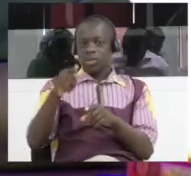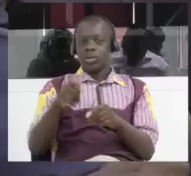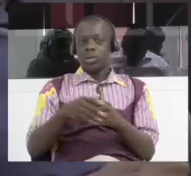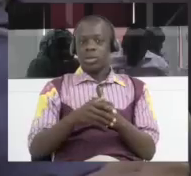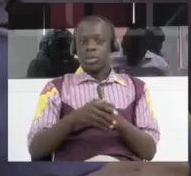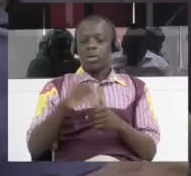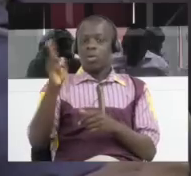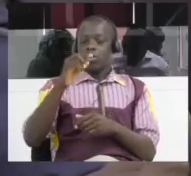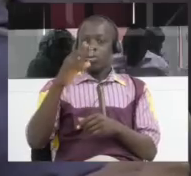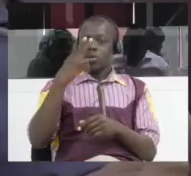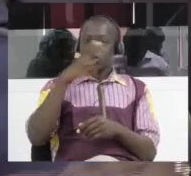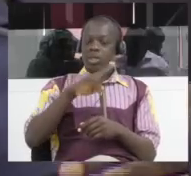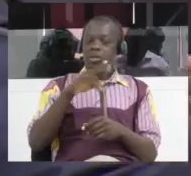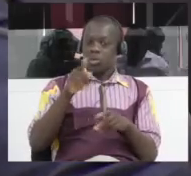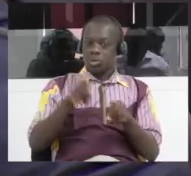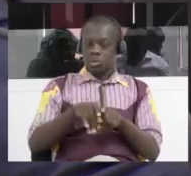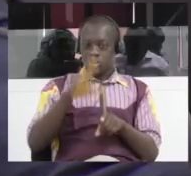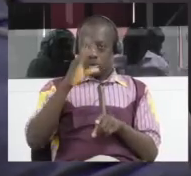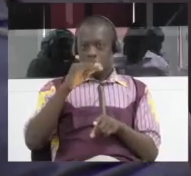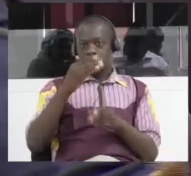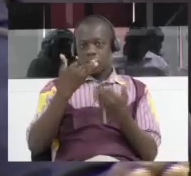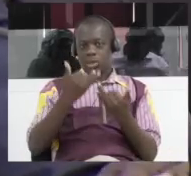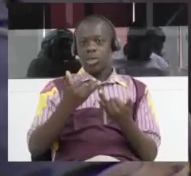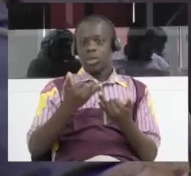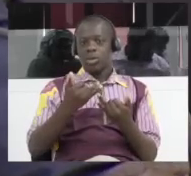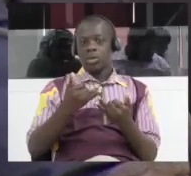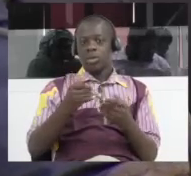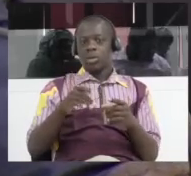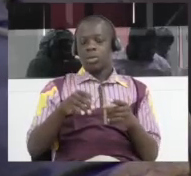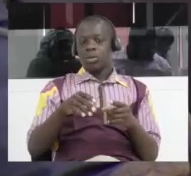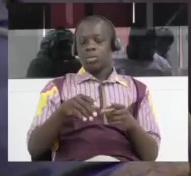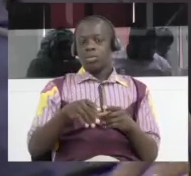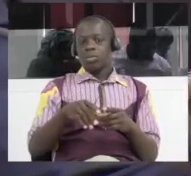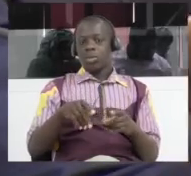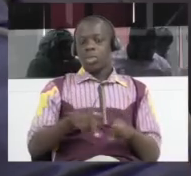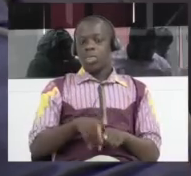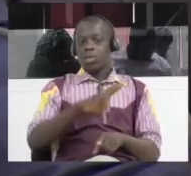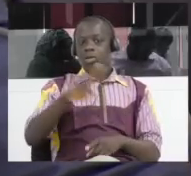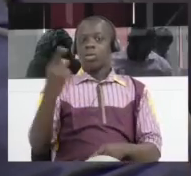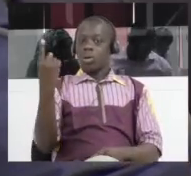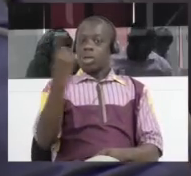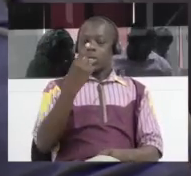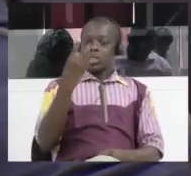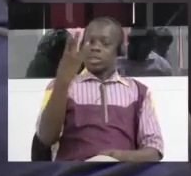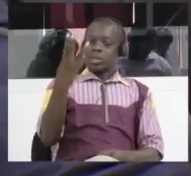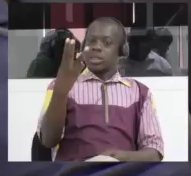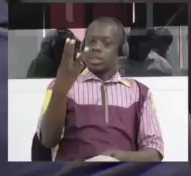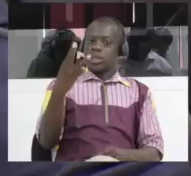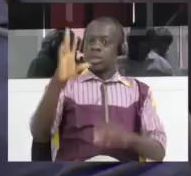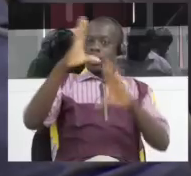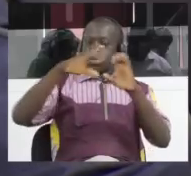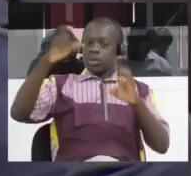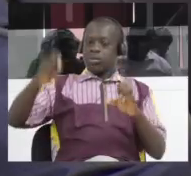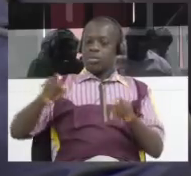we would leave it at that. But what I'm trying to drive at here is that it's not just those three